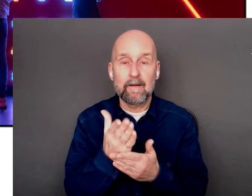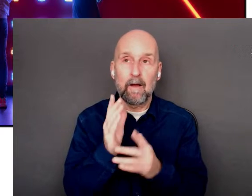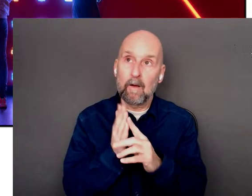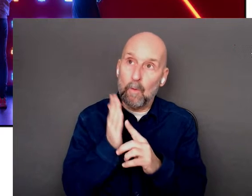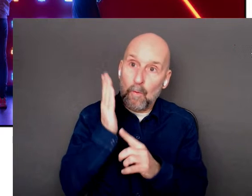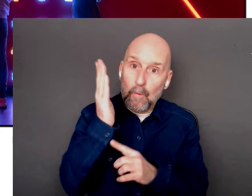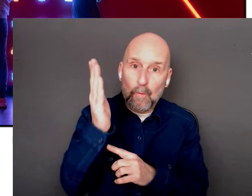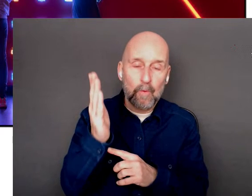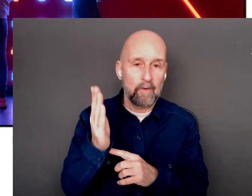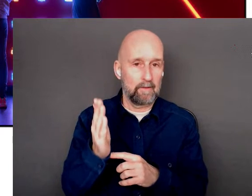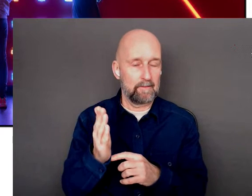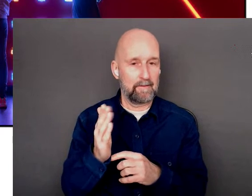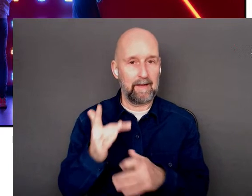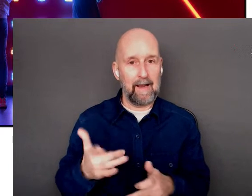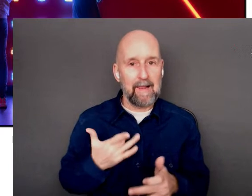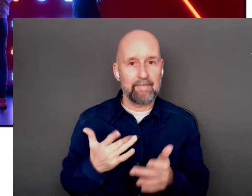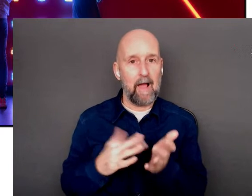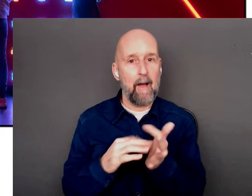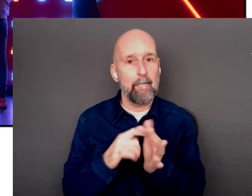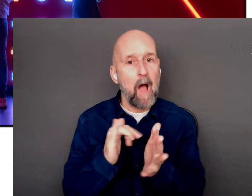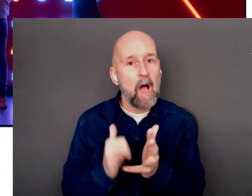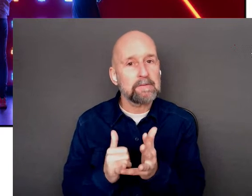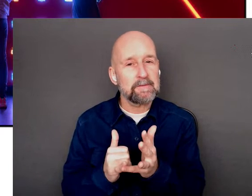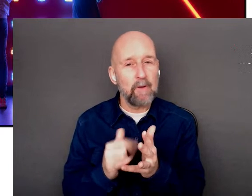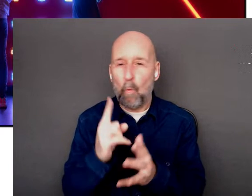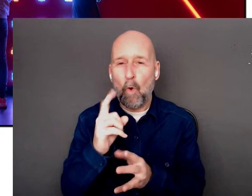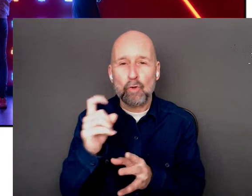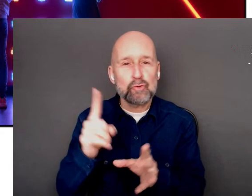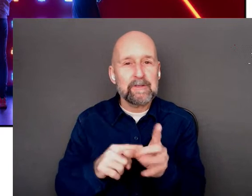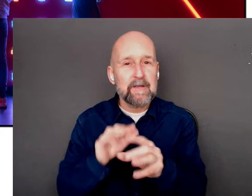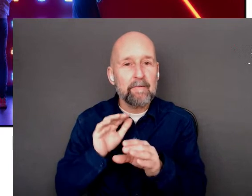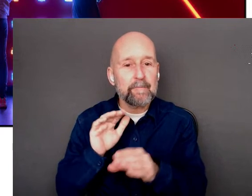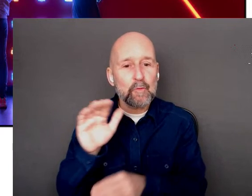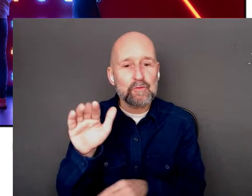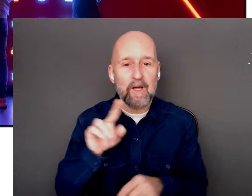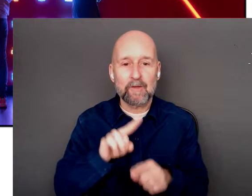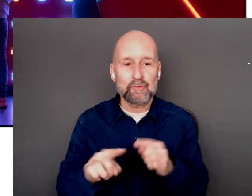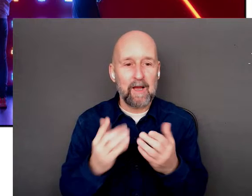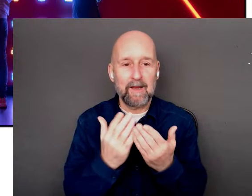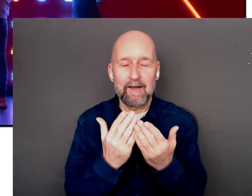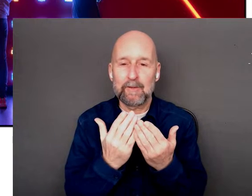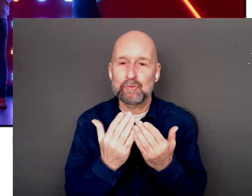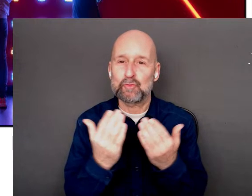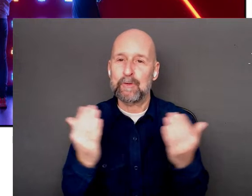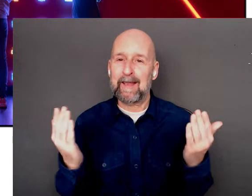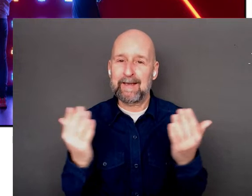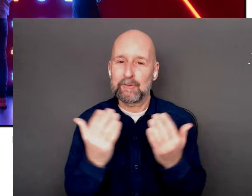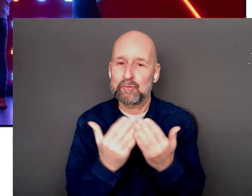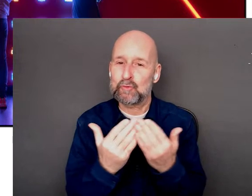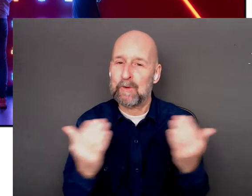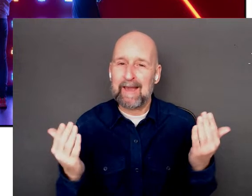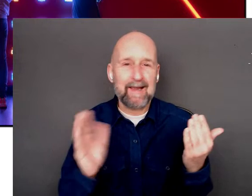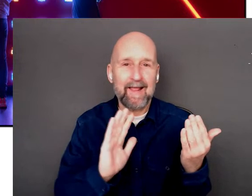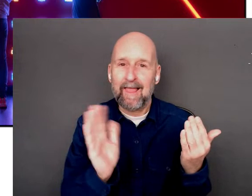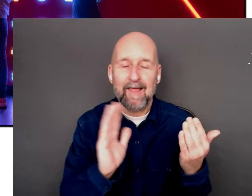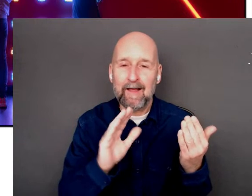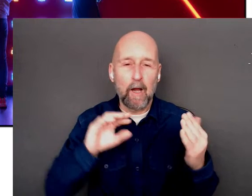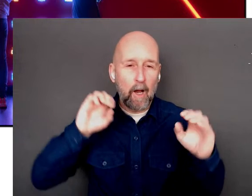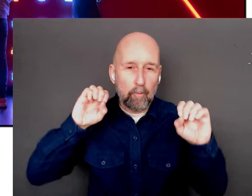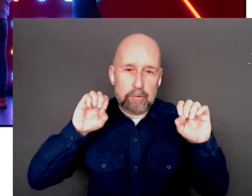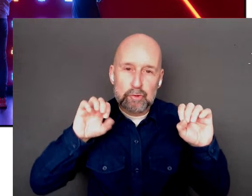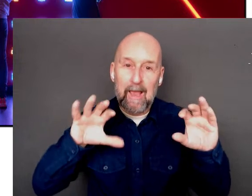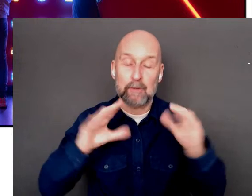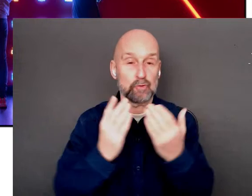now. And what's great is that, once again, trying to break out from the screen, it's not just projection or screen, it's